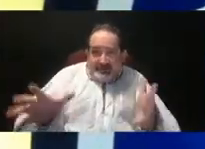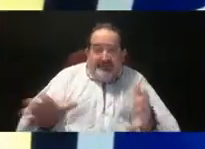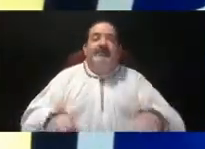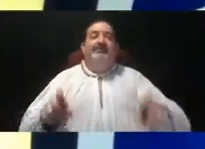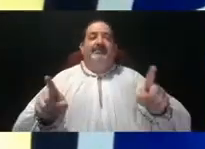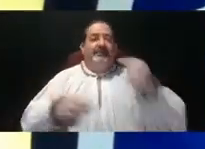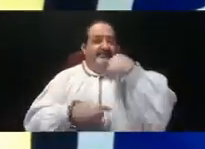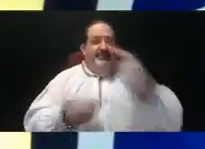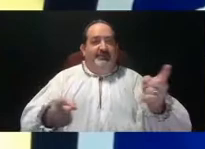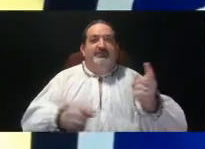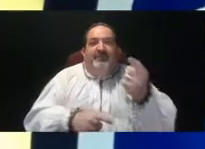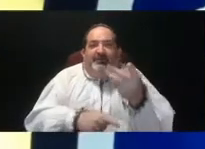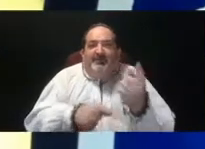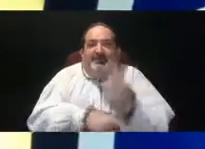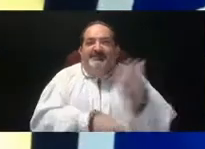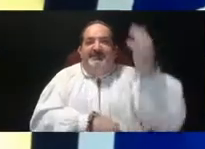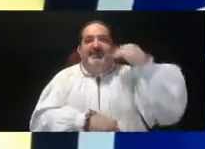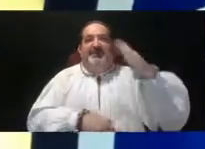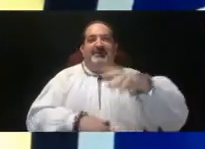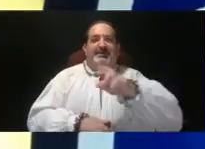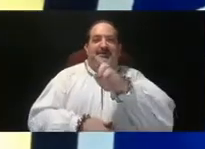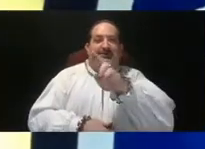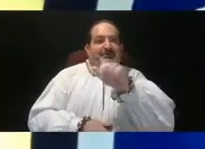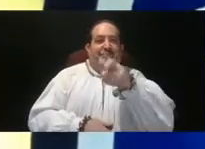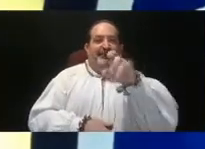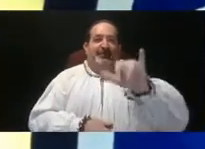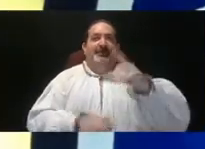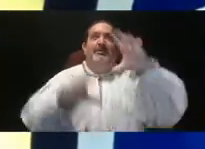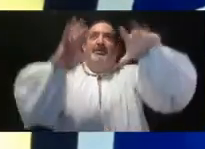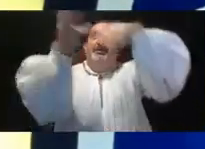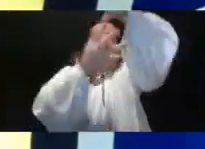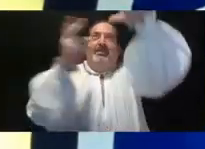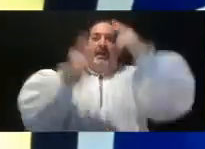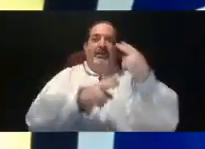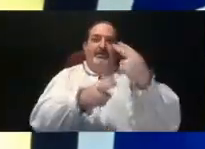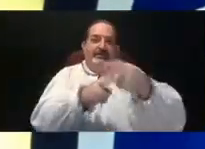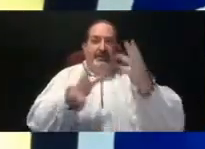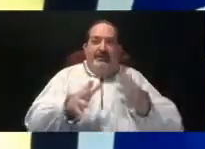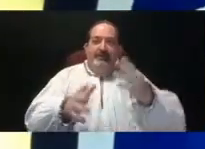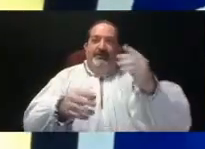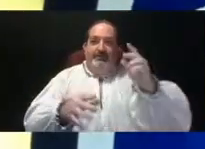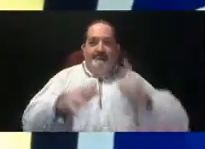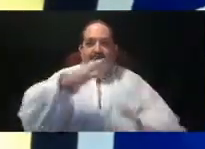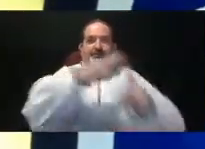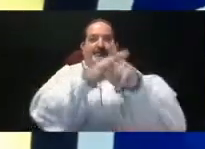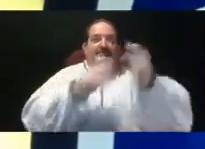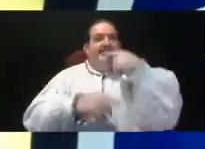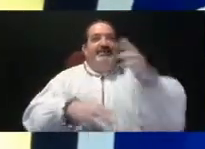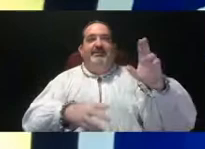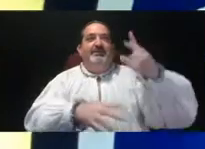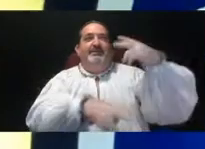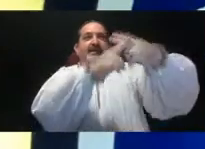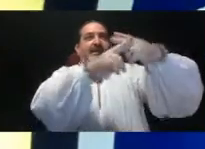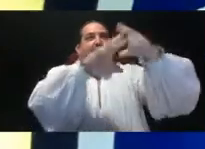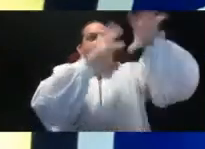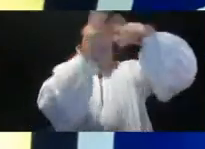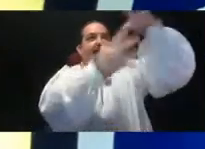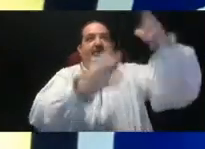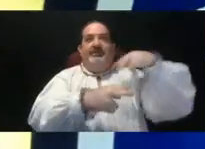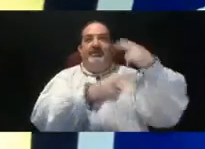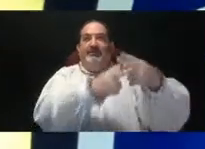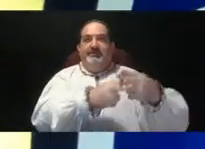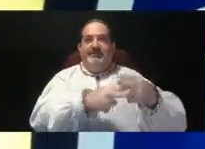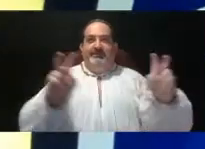you, days ago, the royal cloud namer did come forward and tell me that he had a cloud to be named, and he named